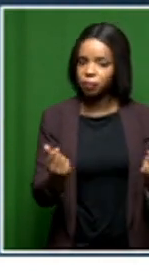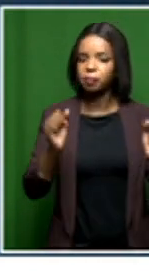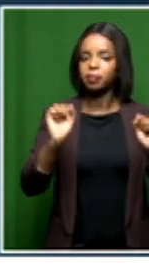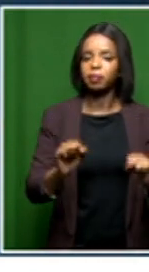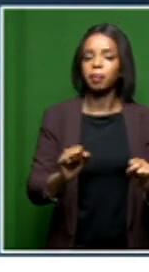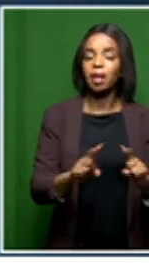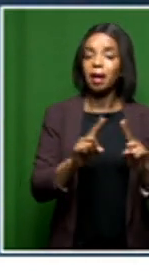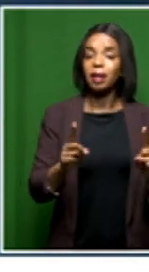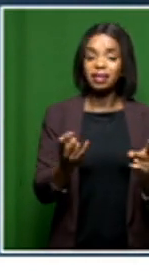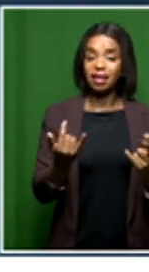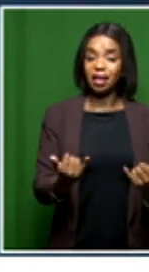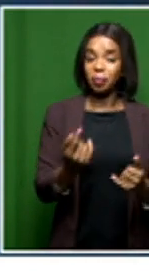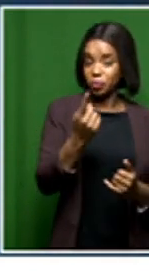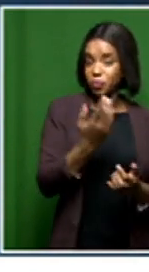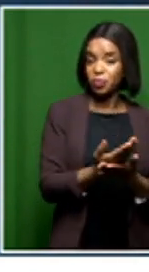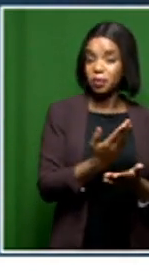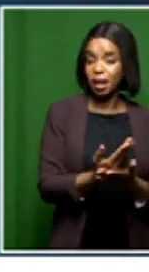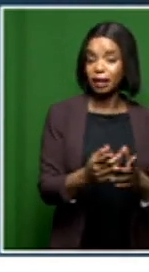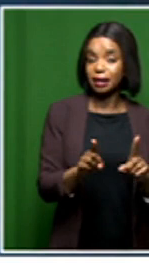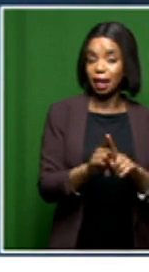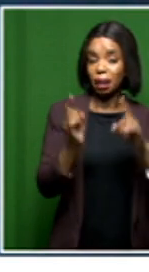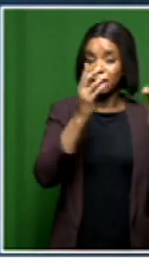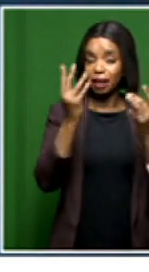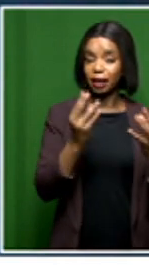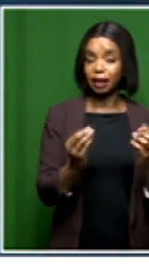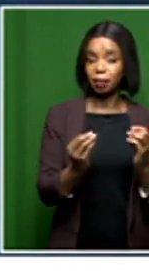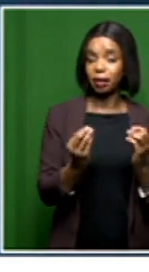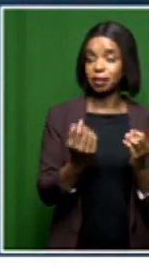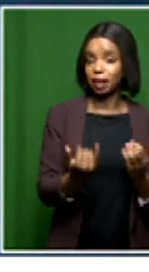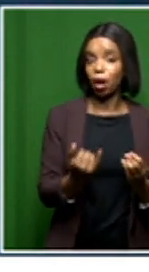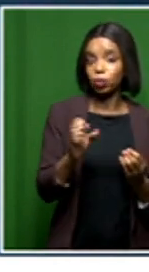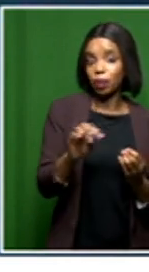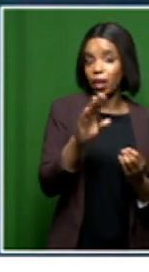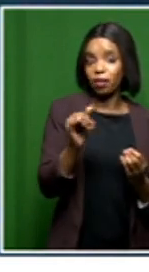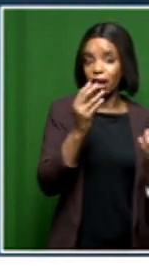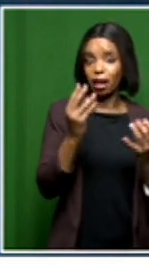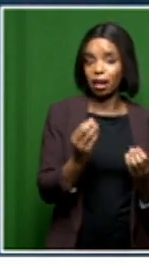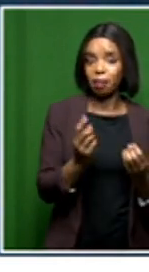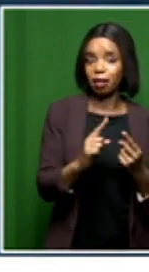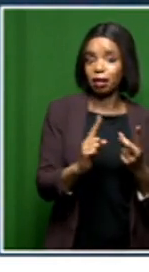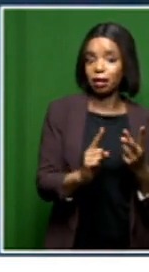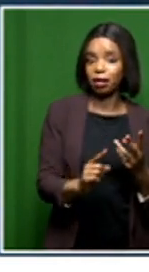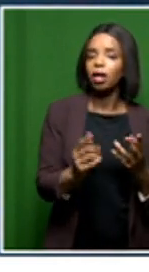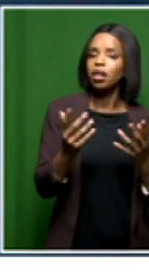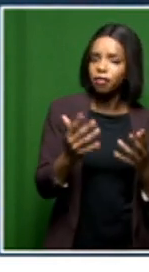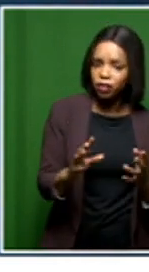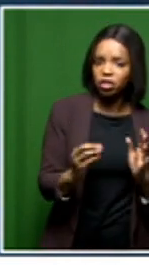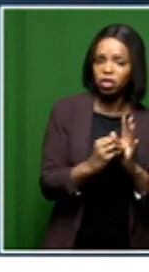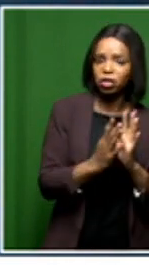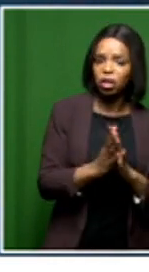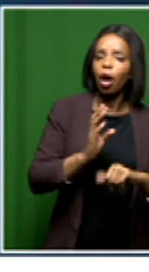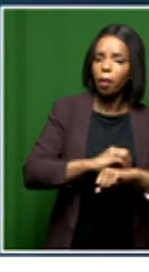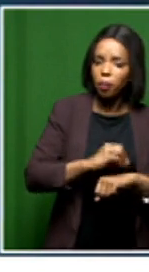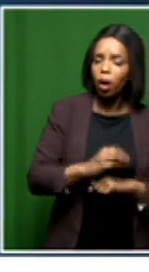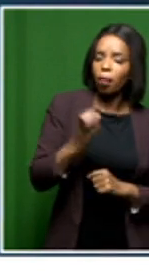moment, you can see even in the statistics that have just been released now, there is a problem. Yeah. There's a problem of infringements on our roads.